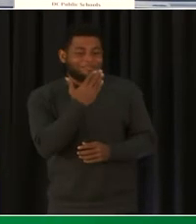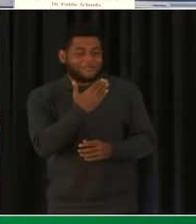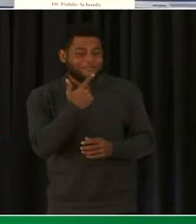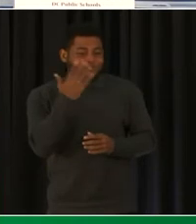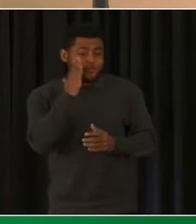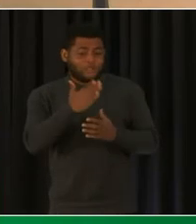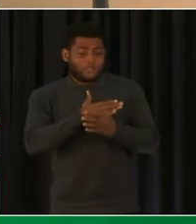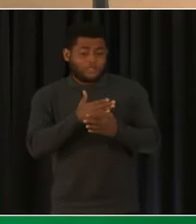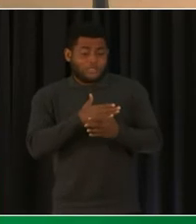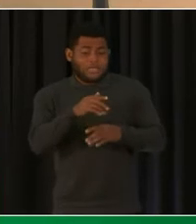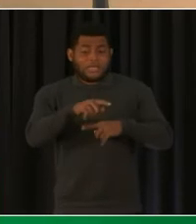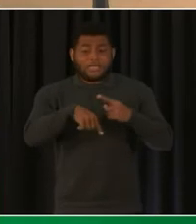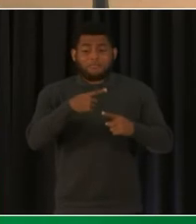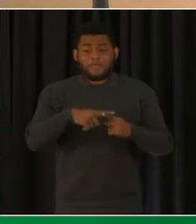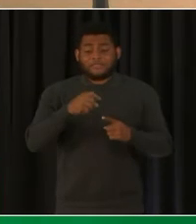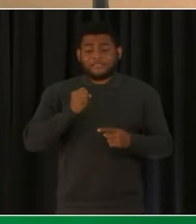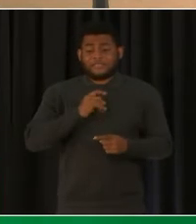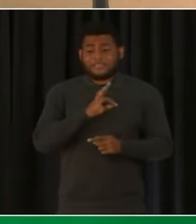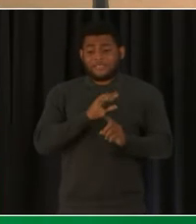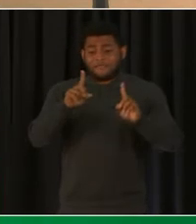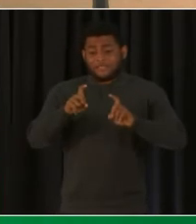COVID-19 staff testing within schools.